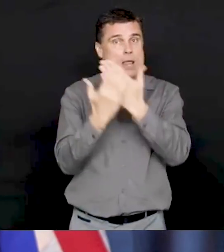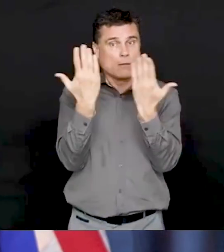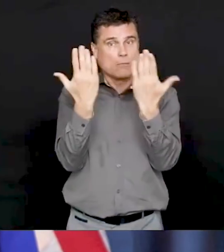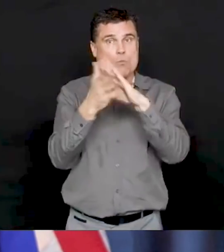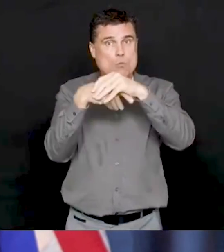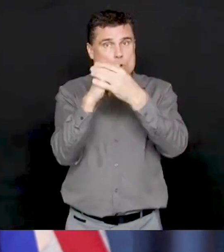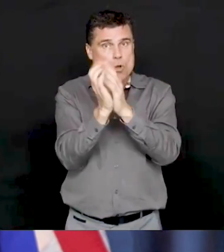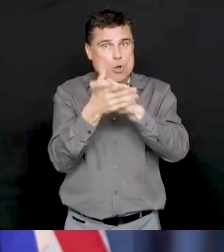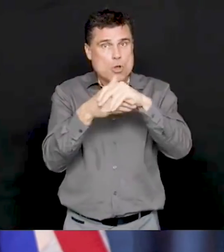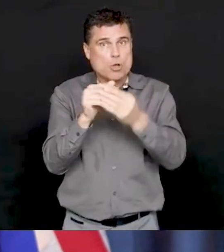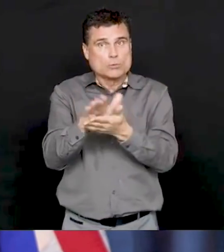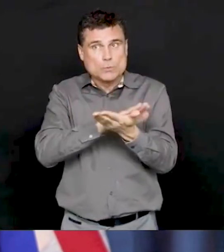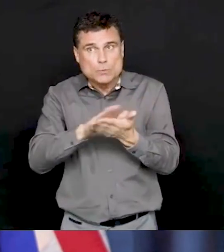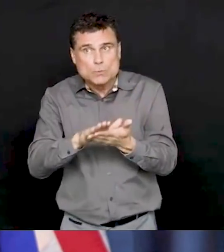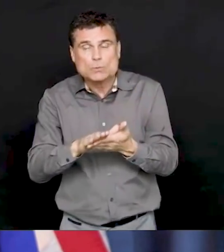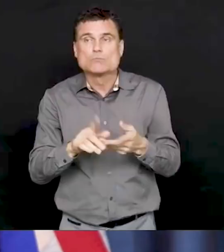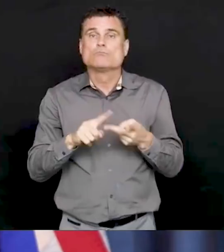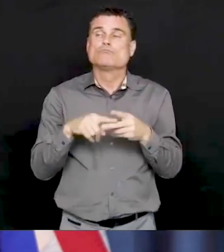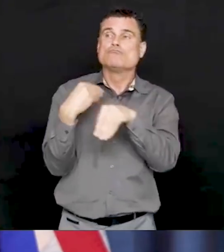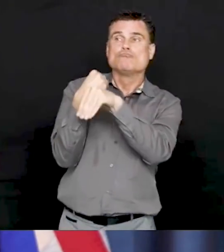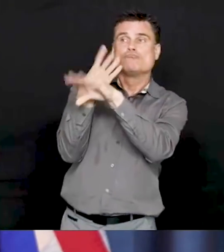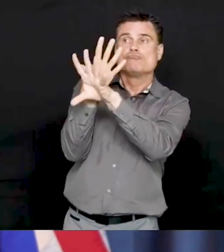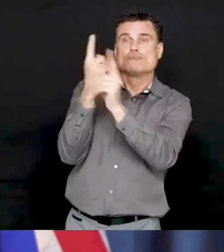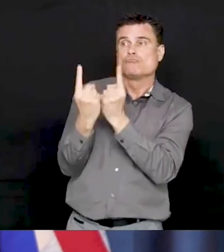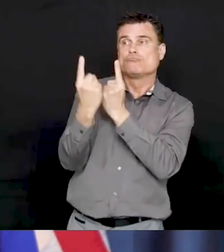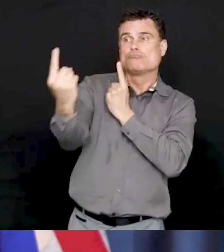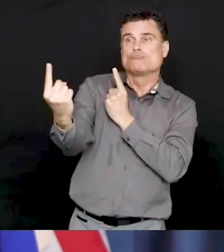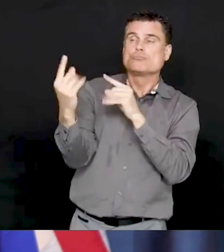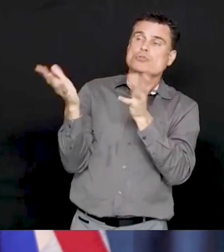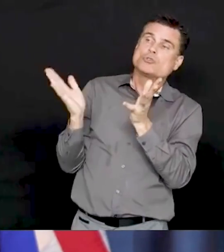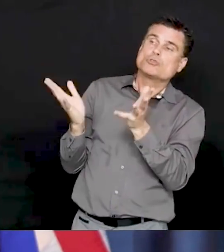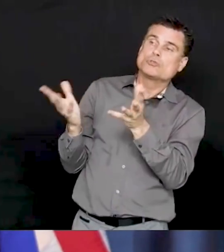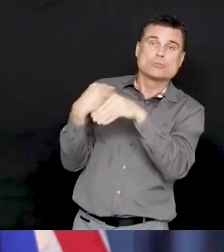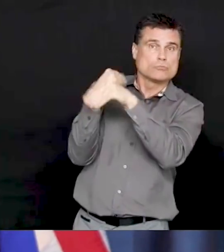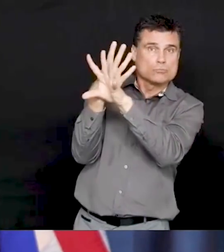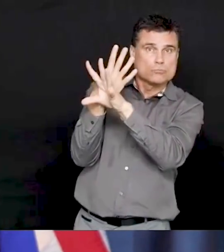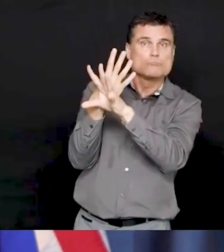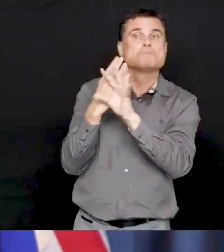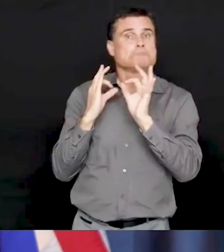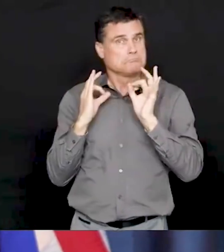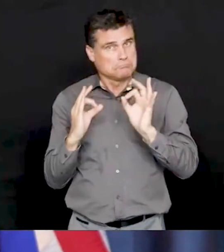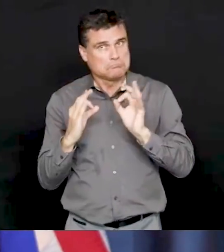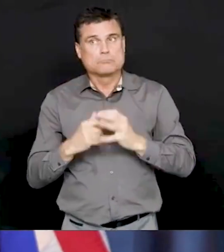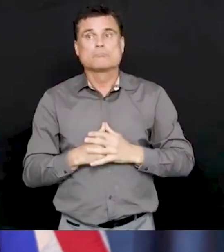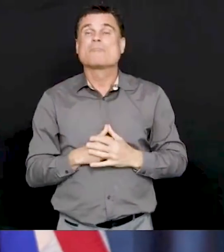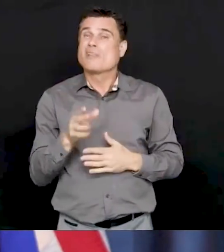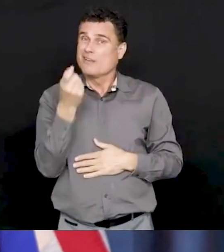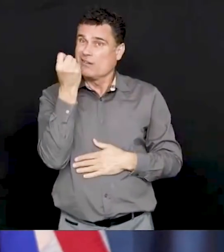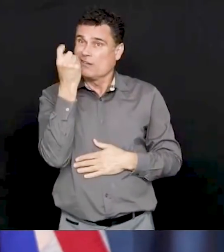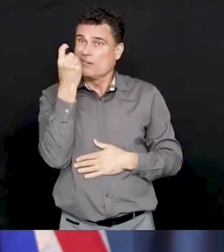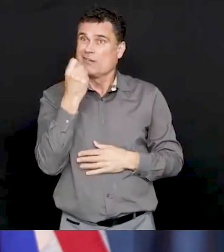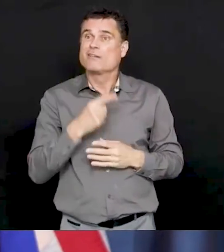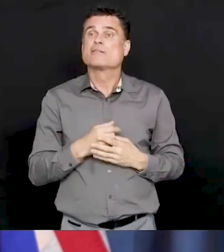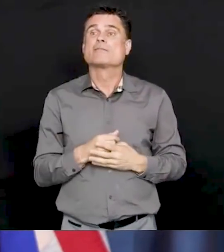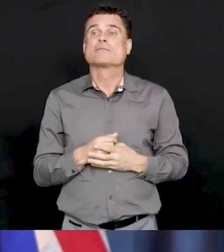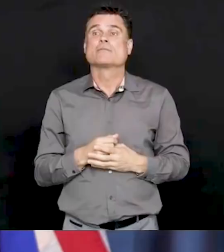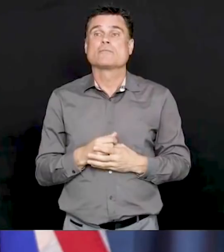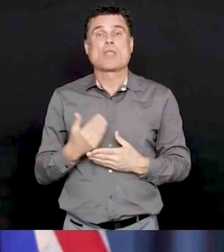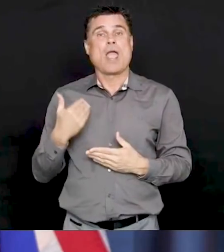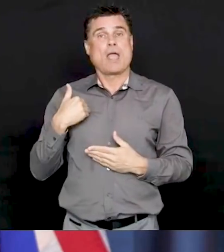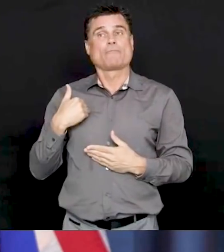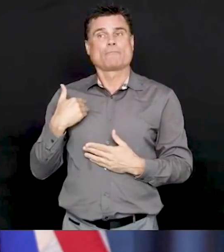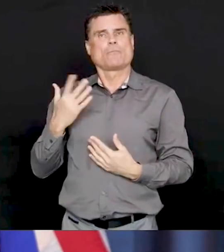order that prohibits gatherings of more than 50 people, but 50 is not a number that is to be taken